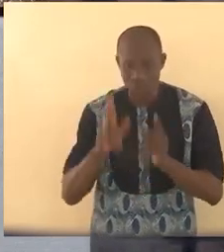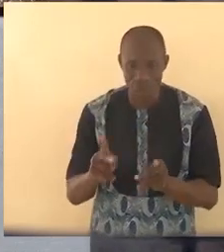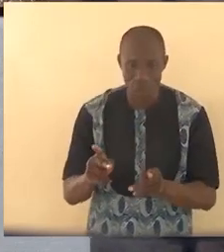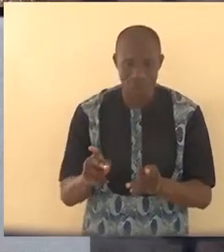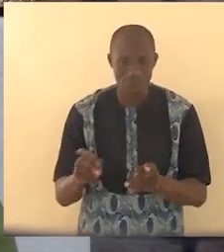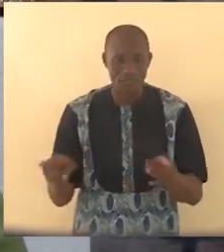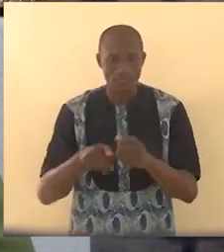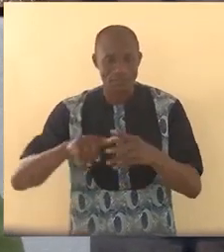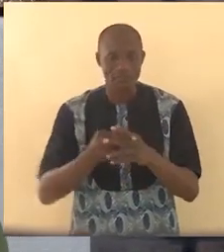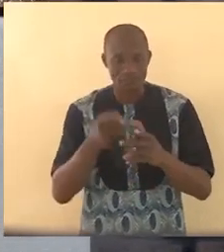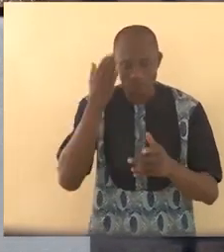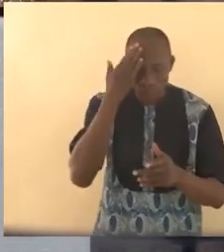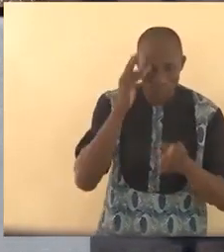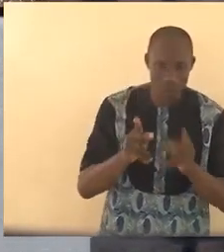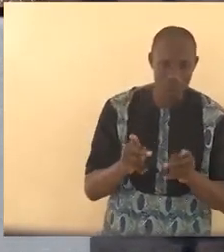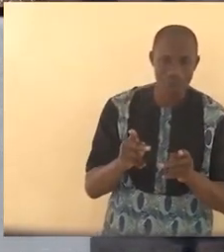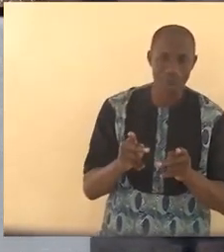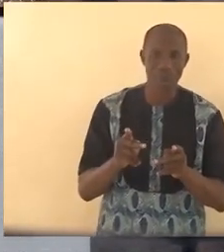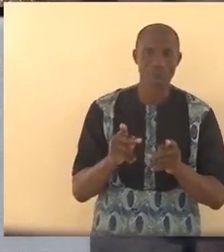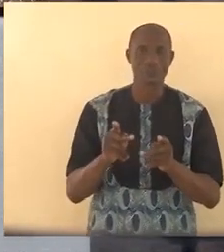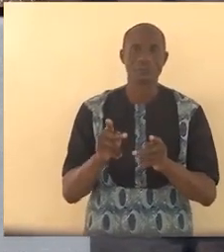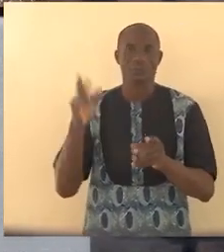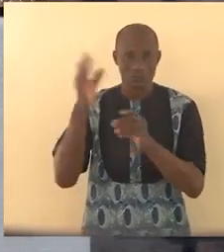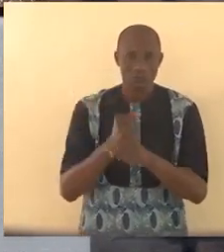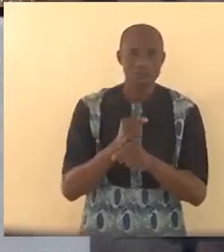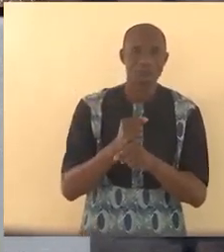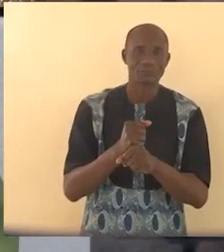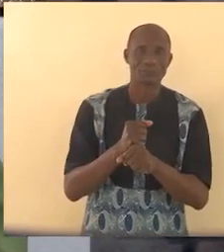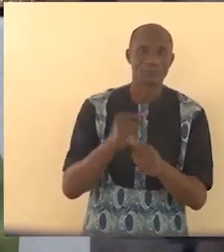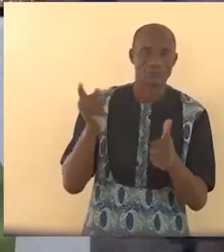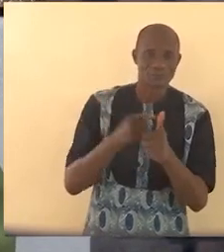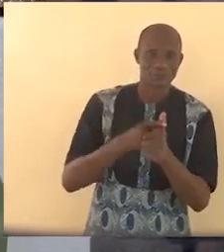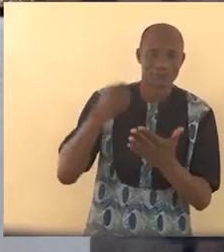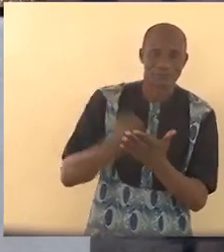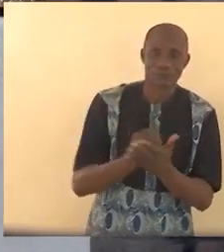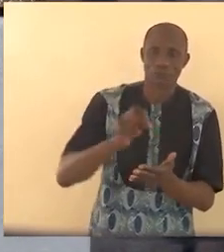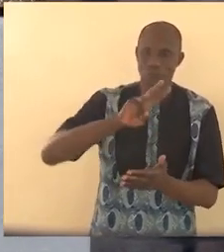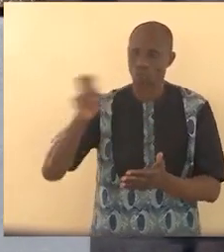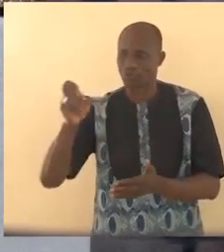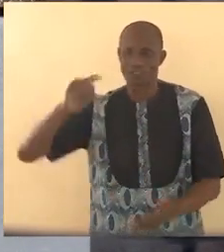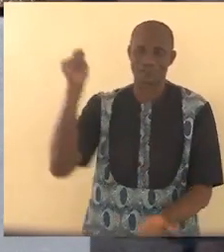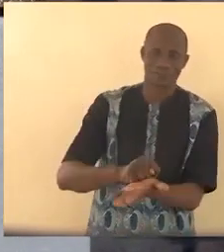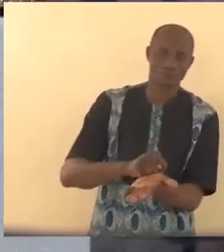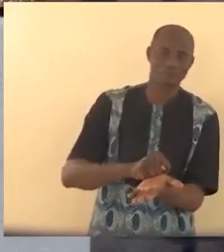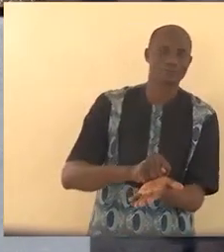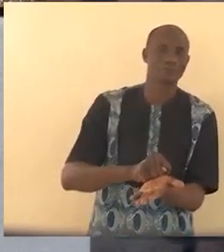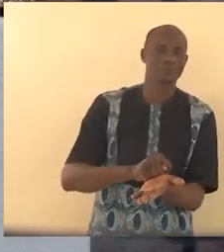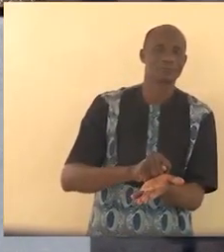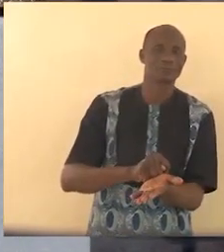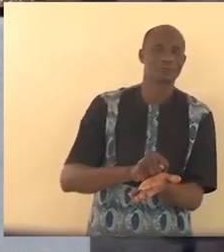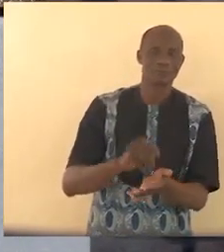began to know people, he got into a bank. And then first salary, 200,000.